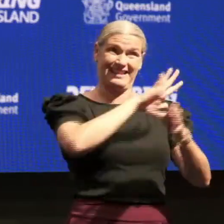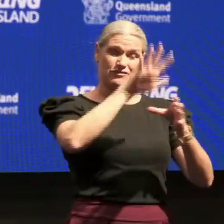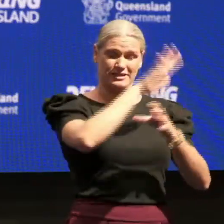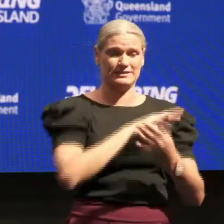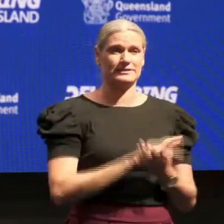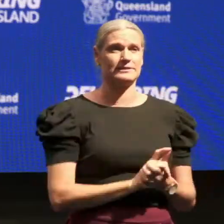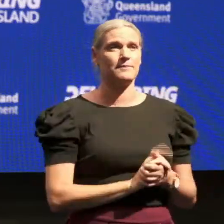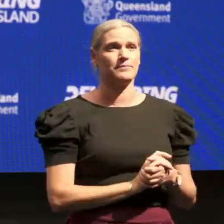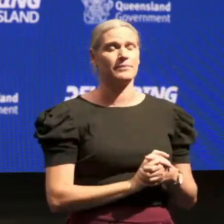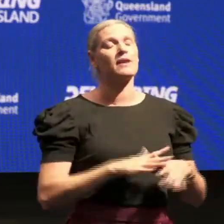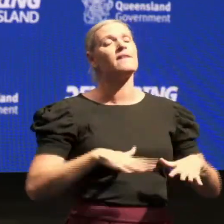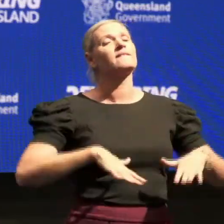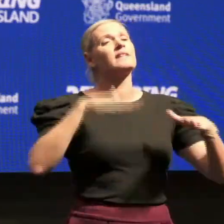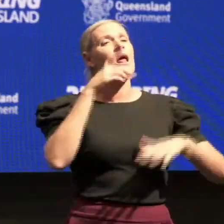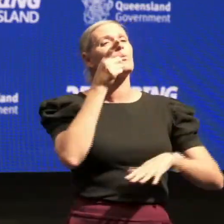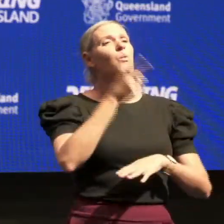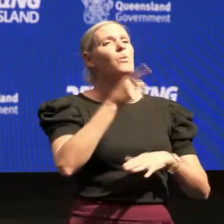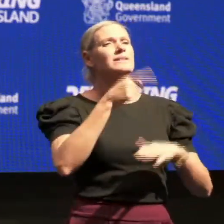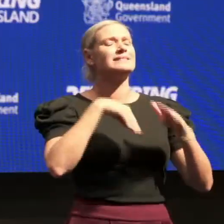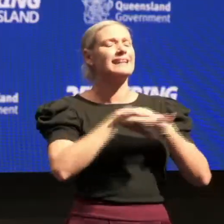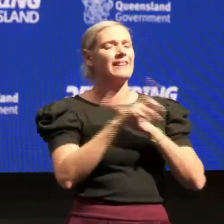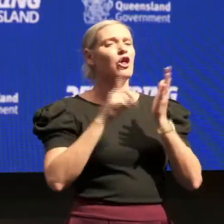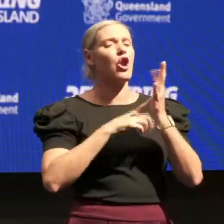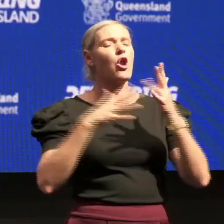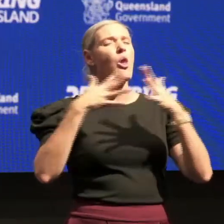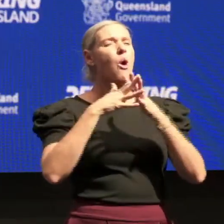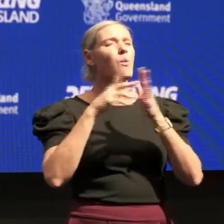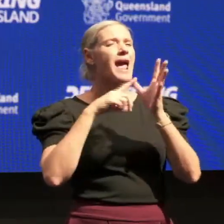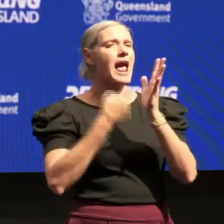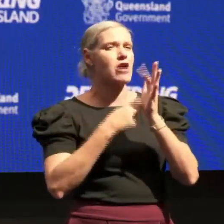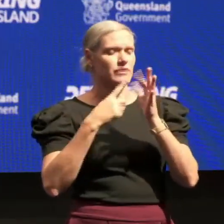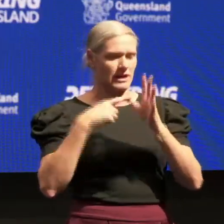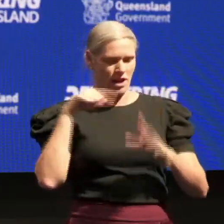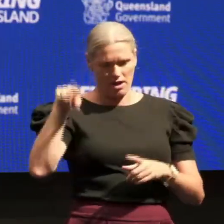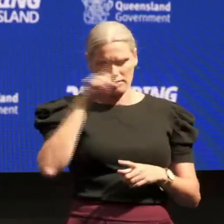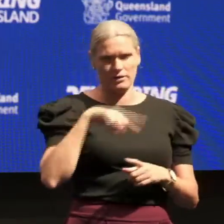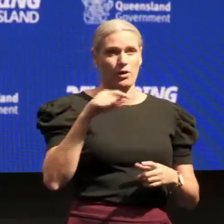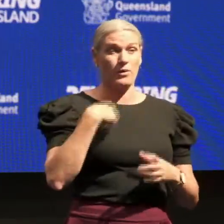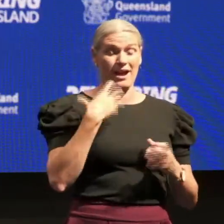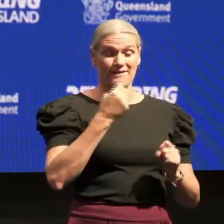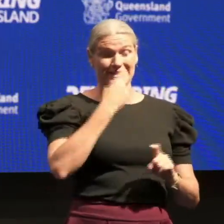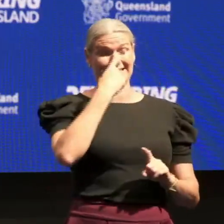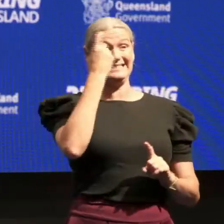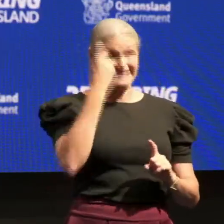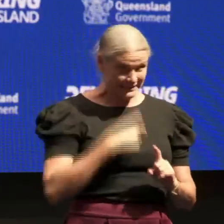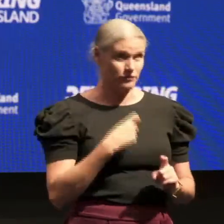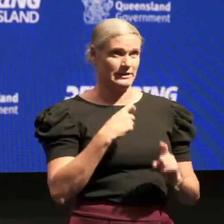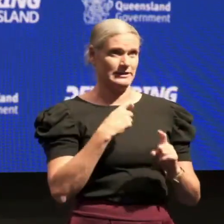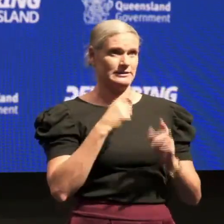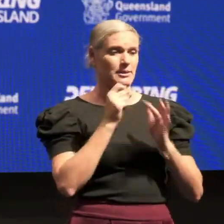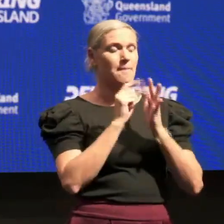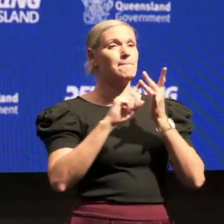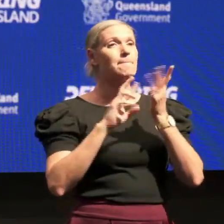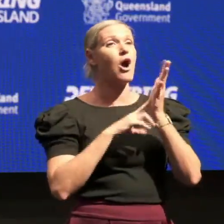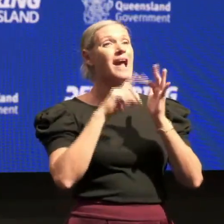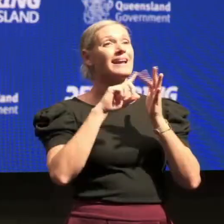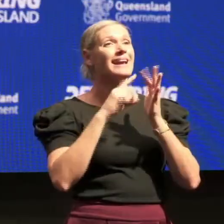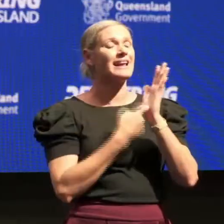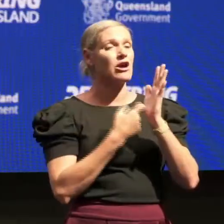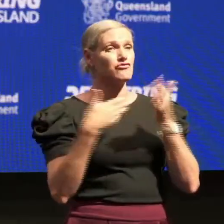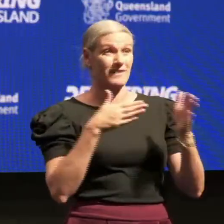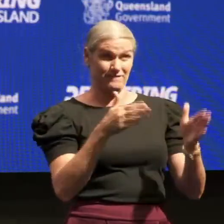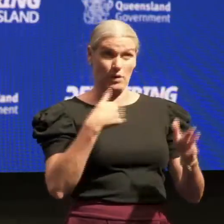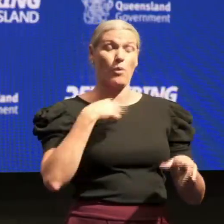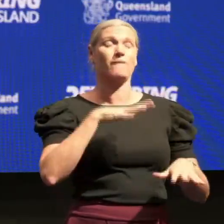to flood warnings within the tropical low area at the moment, there's a major flood warning for the Pioneer River, where